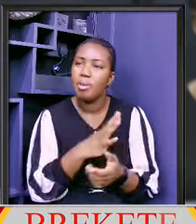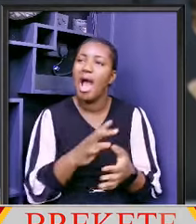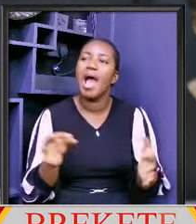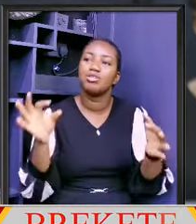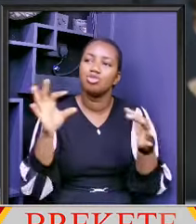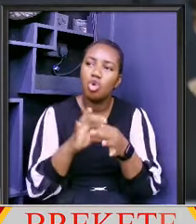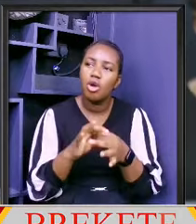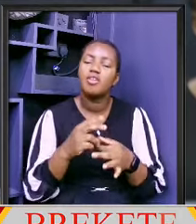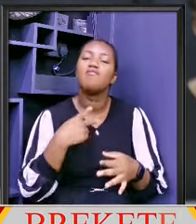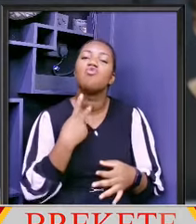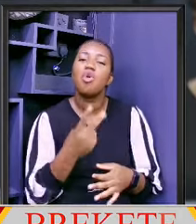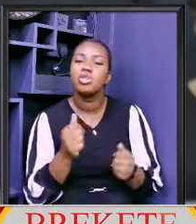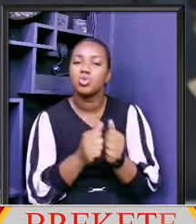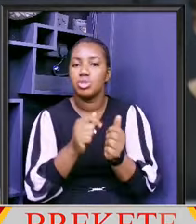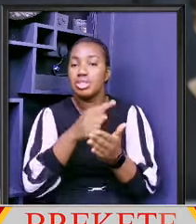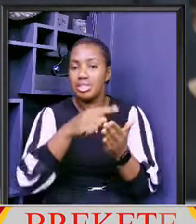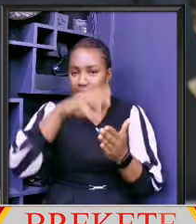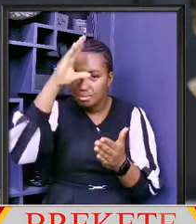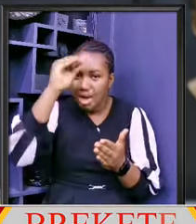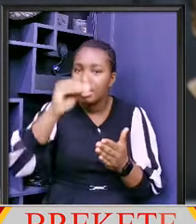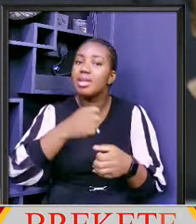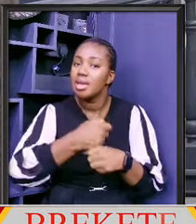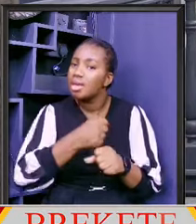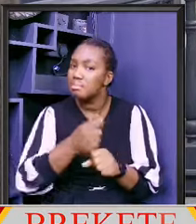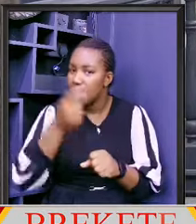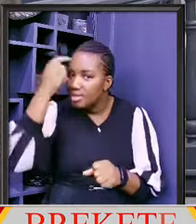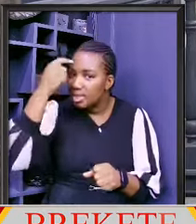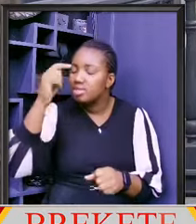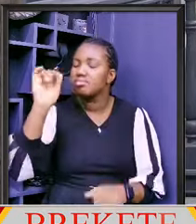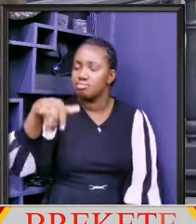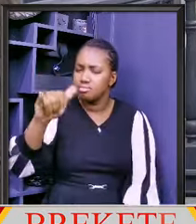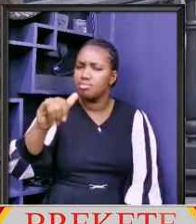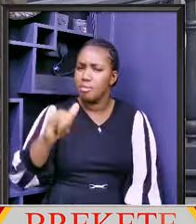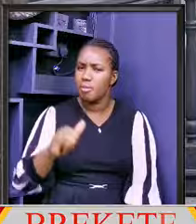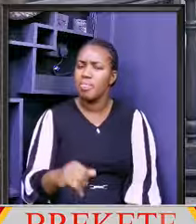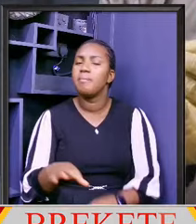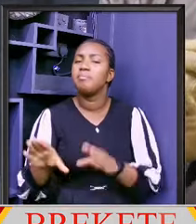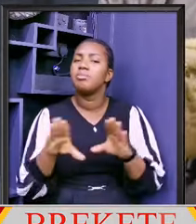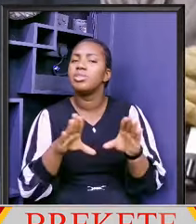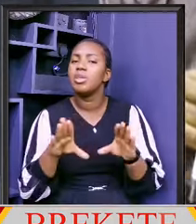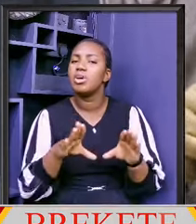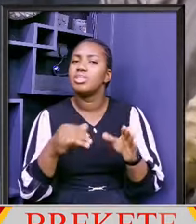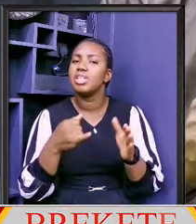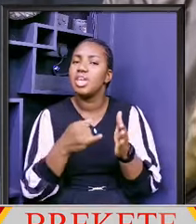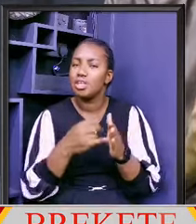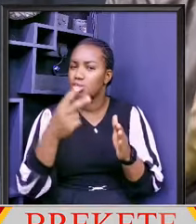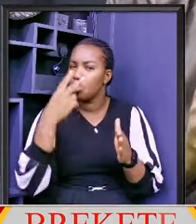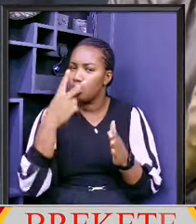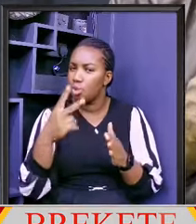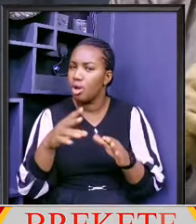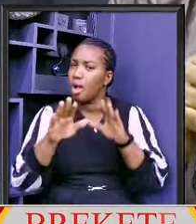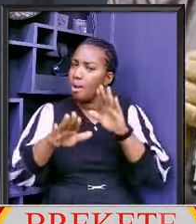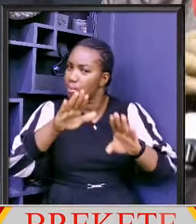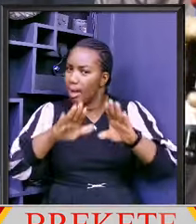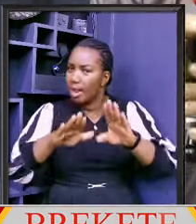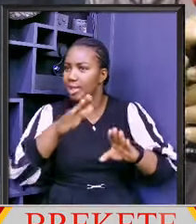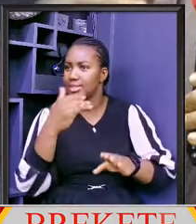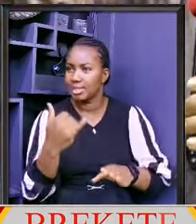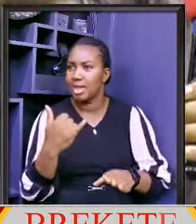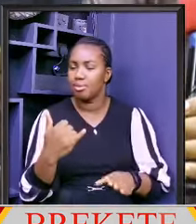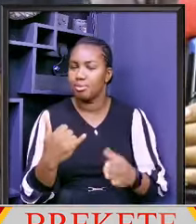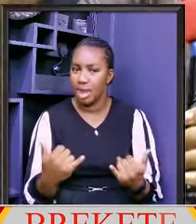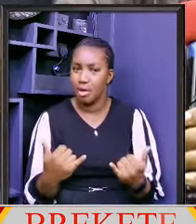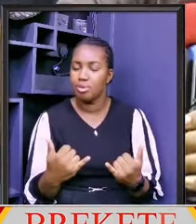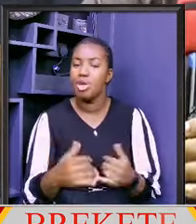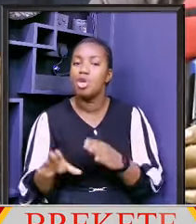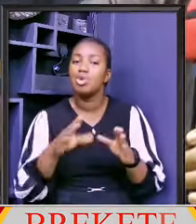join voice with this man. It makes sense? Yes. Does it look balanced now? Yes.